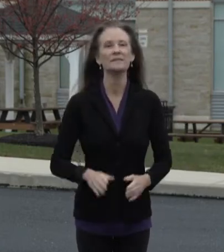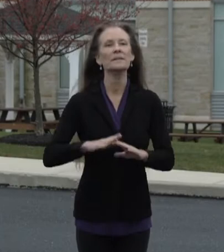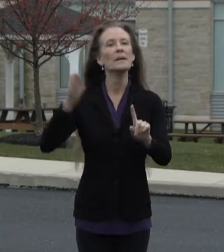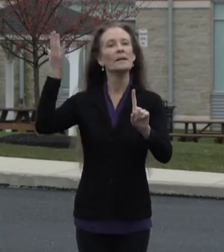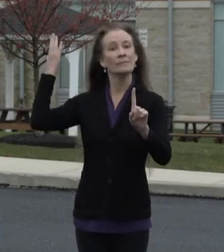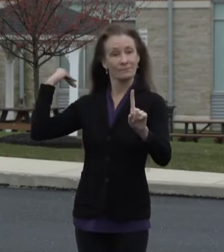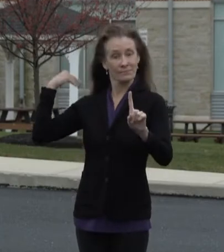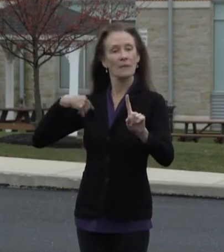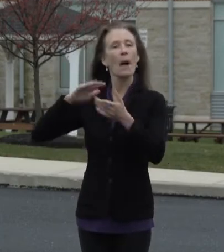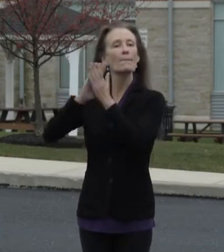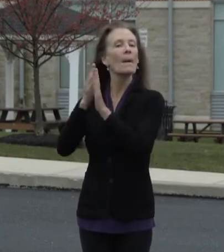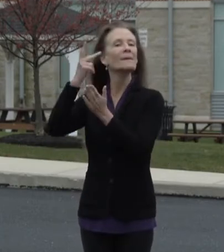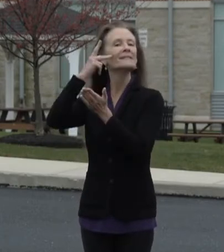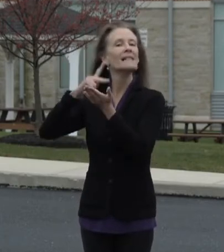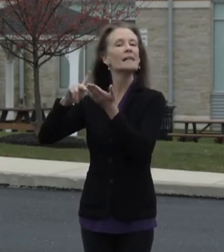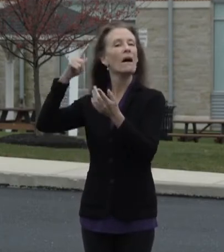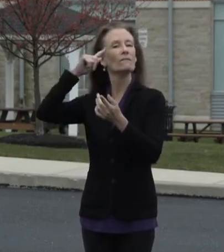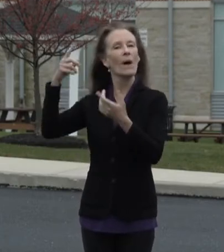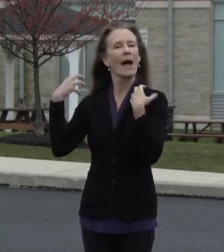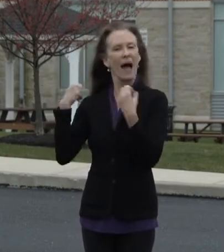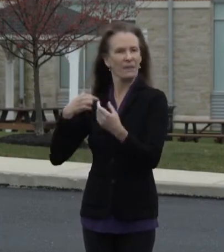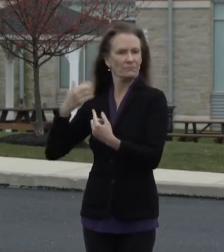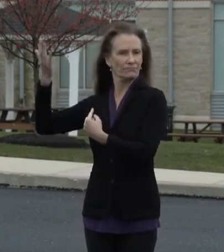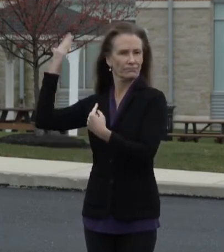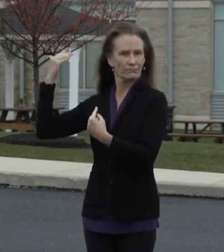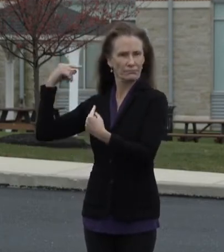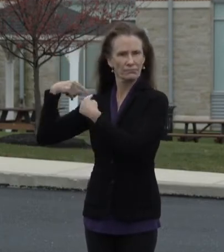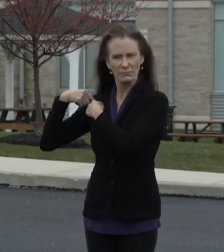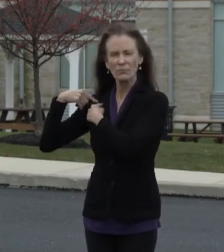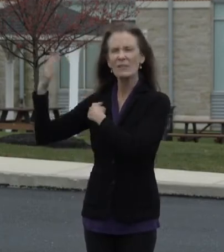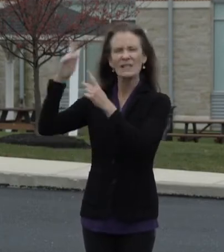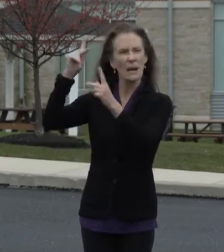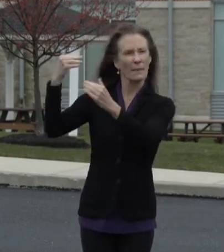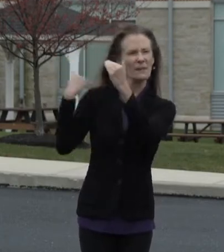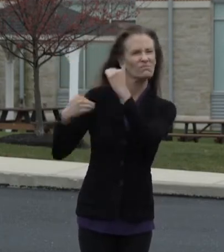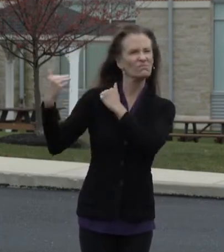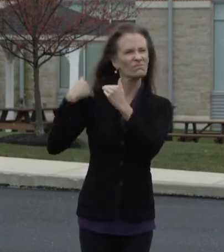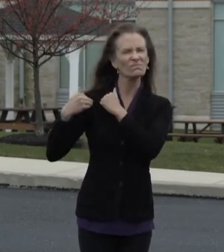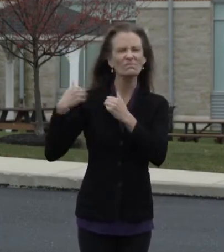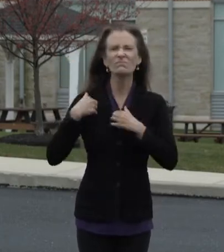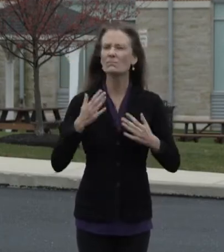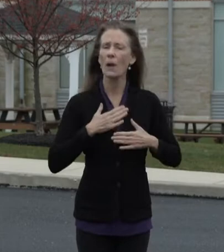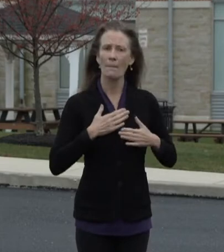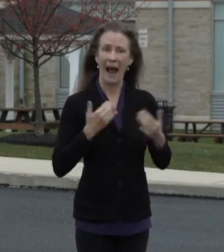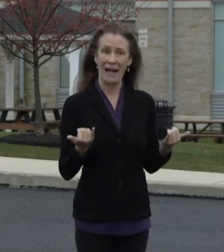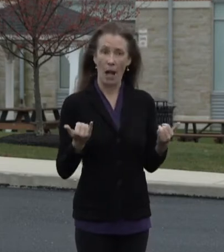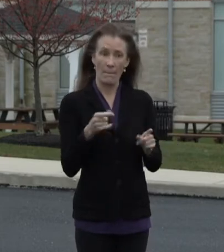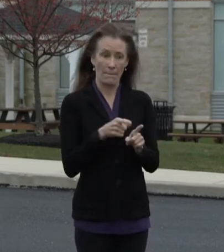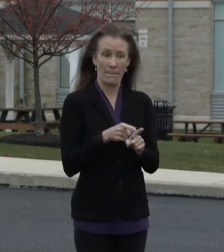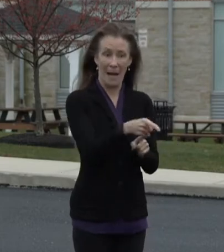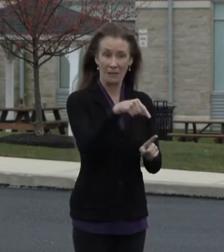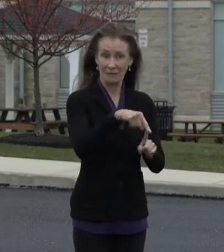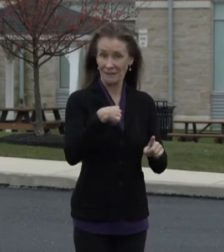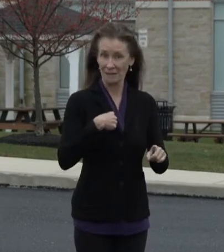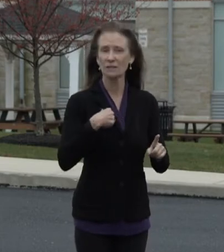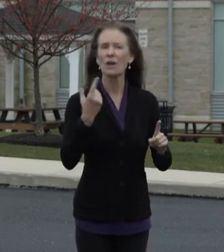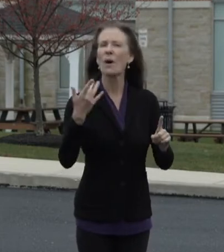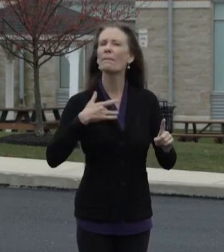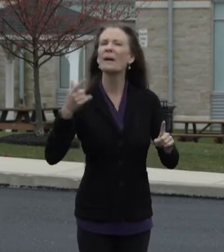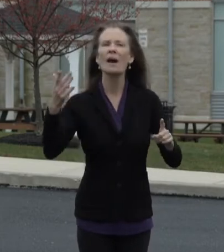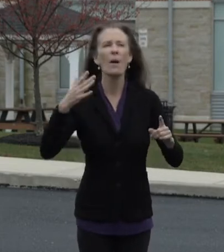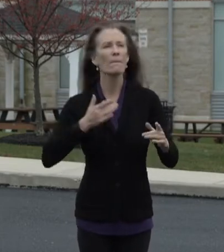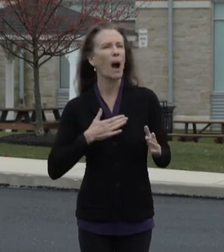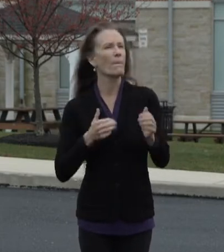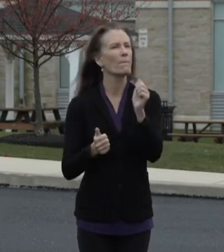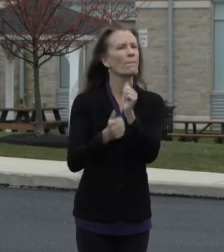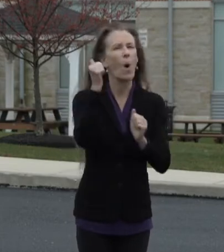I was often asked about the area of public health that concerned me the most. And I frequently answered that what would keep me